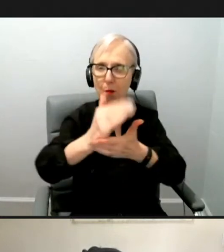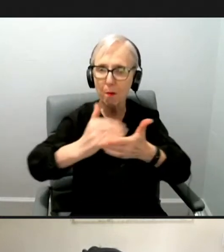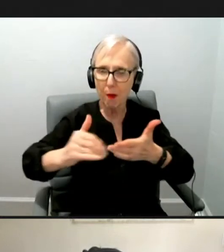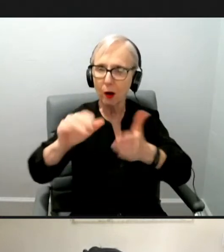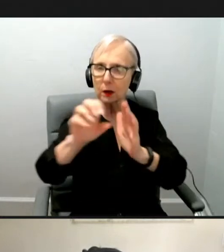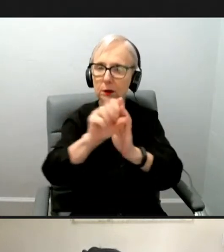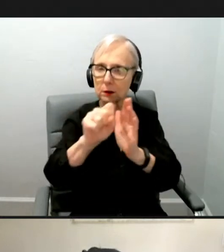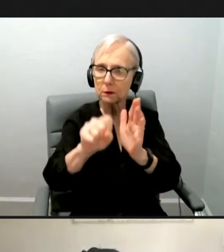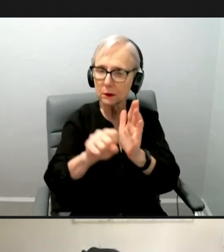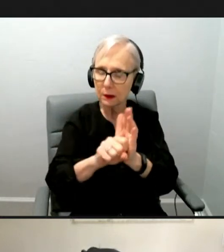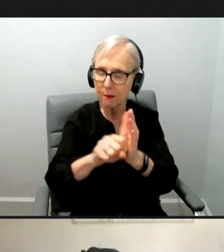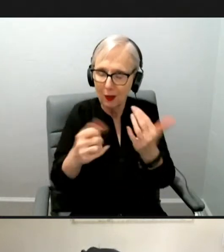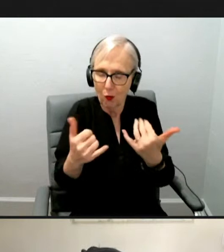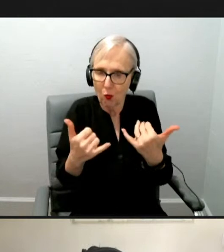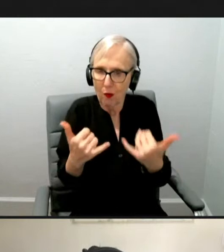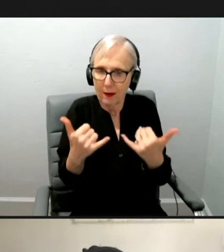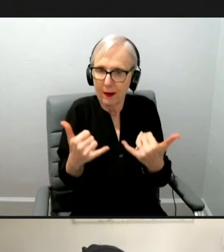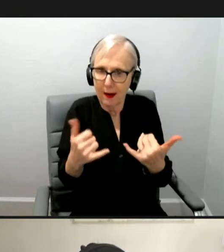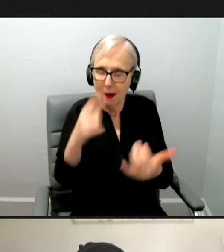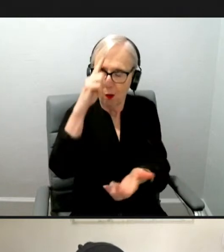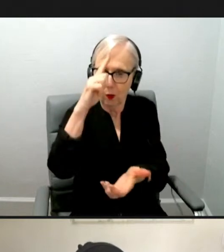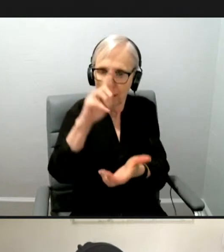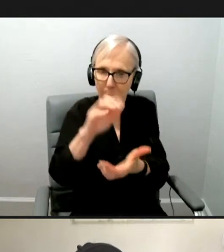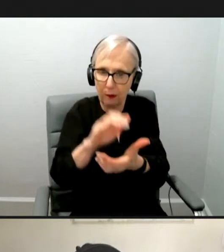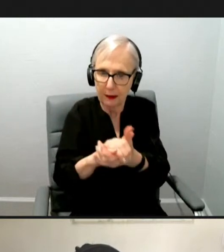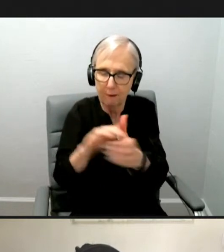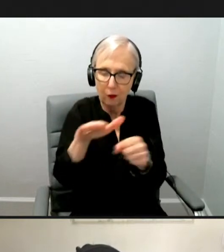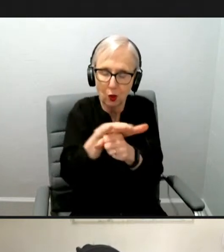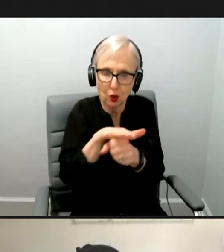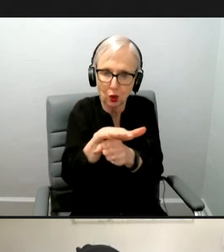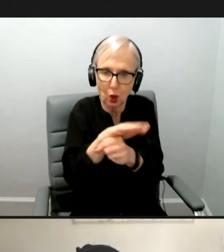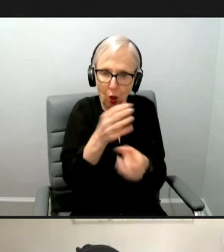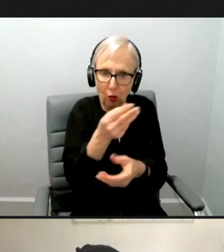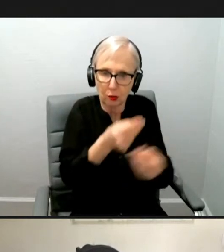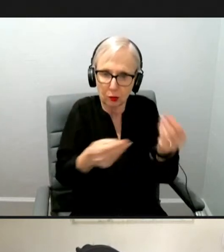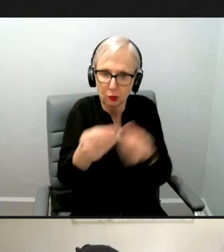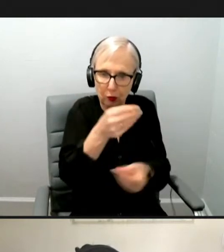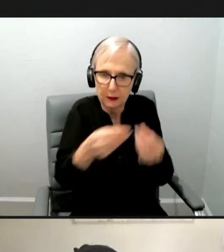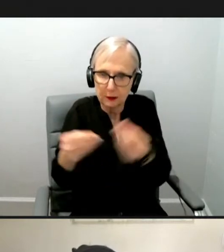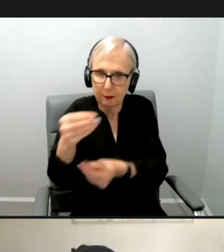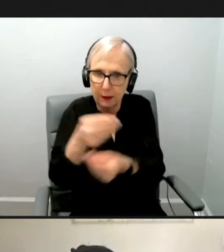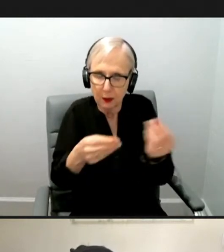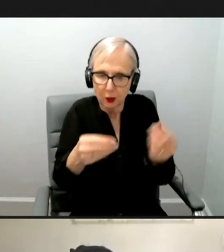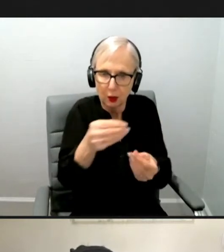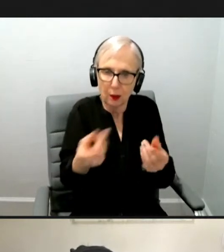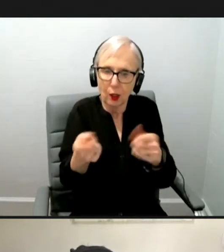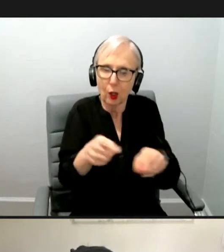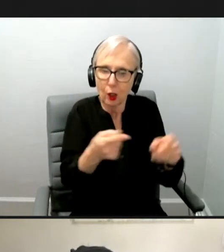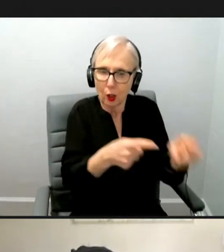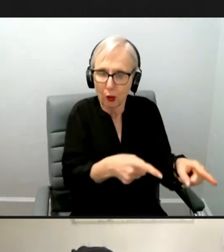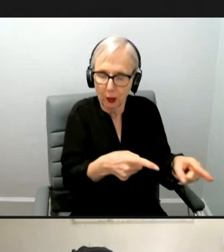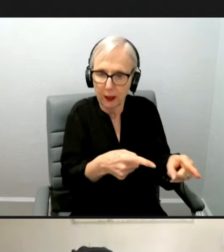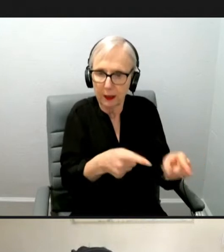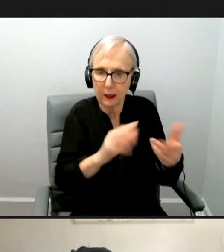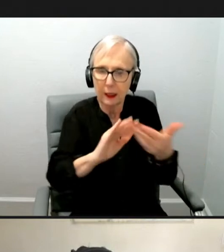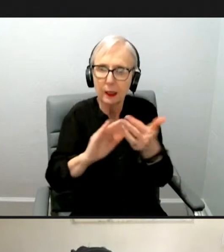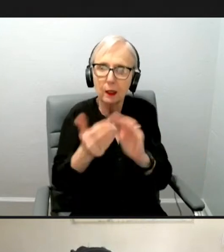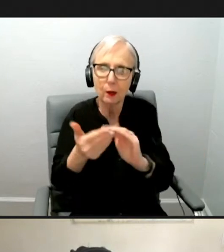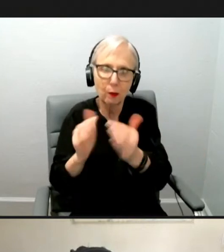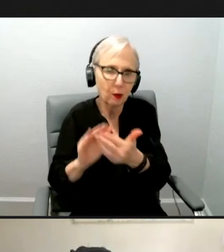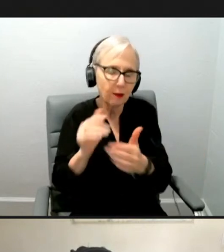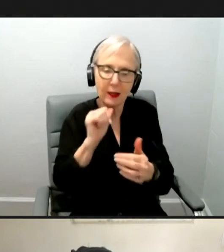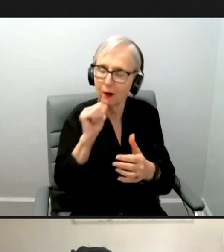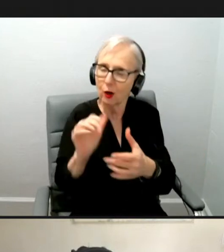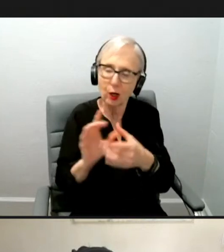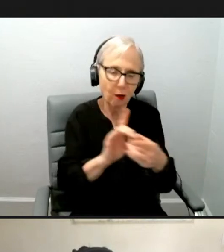this point, we believe there's local transmission occurring in many of our communities that is no longer travel associated.